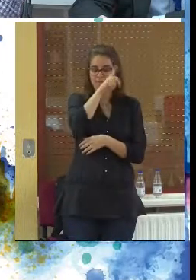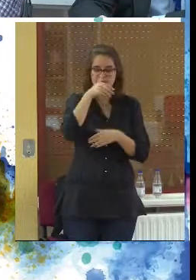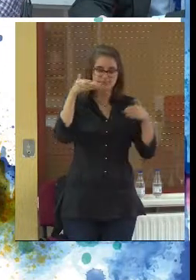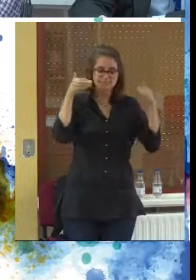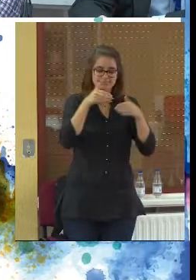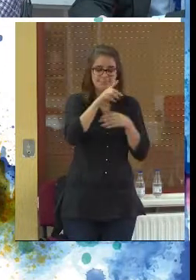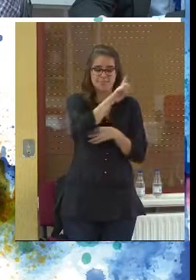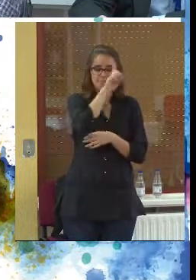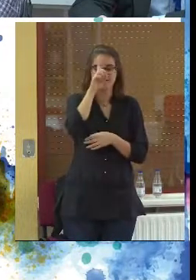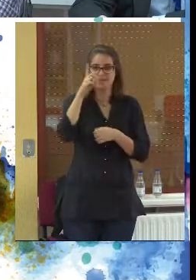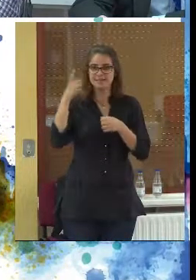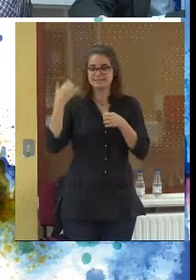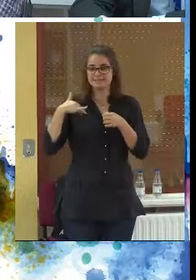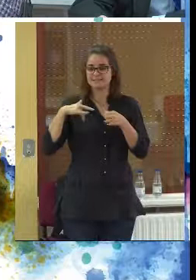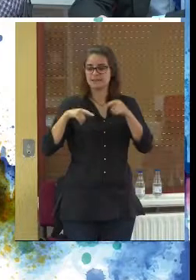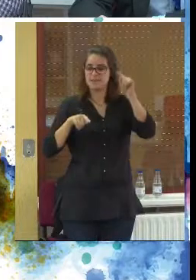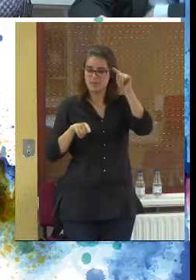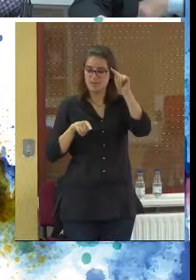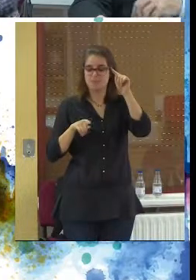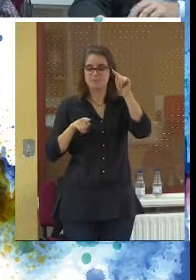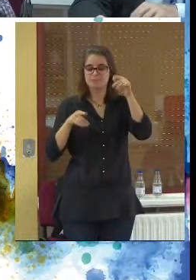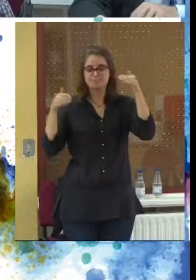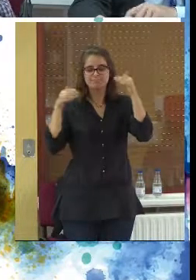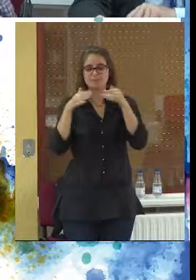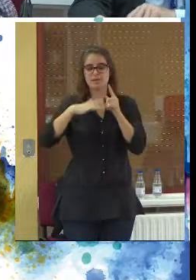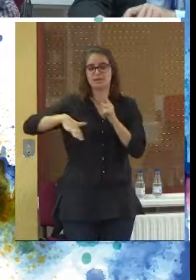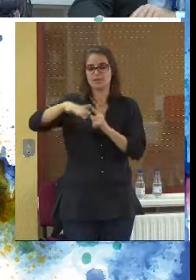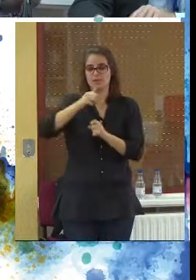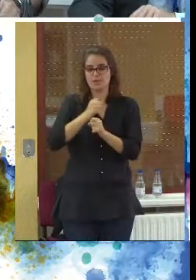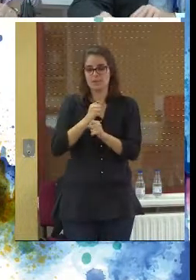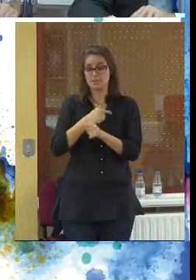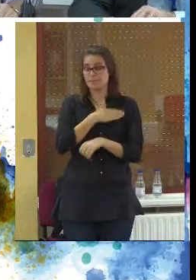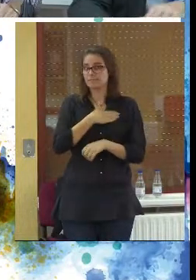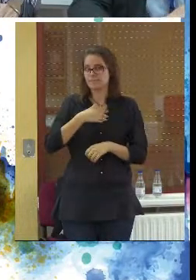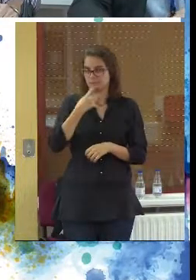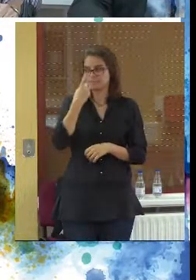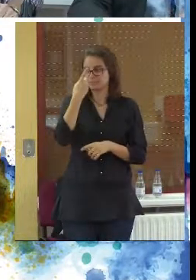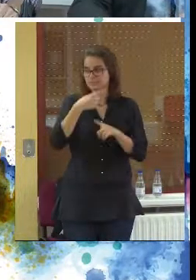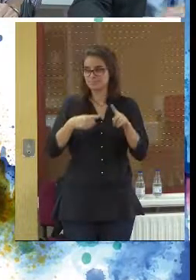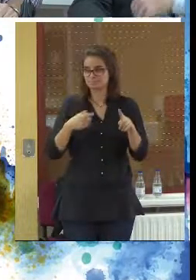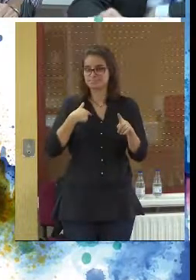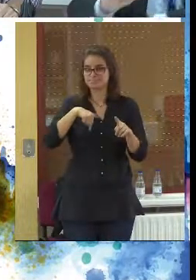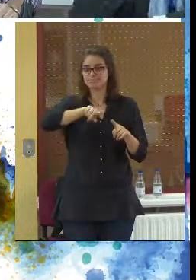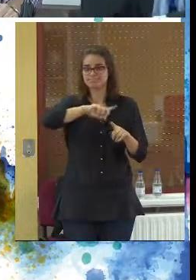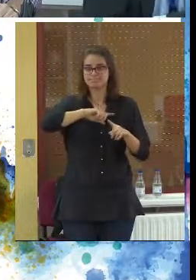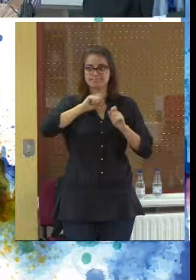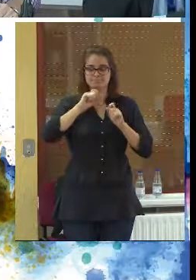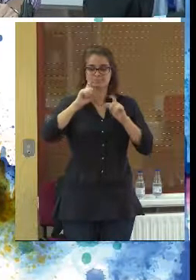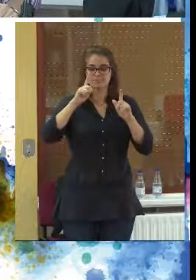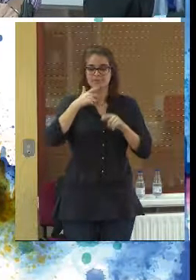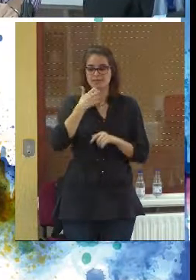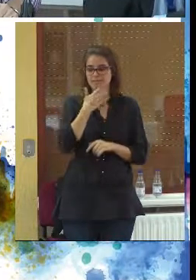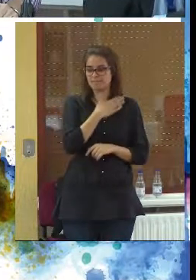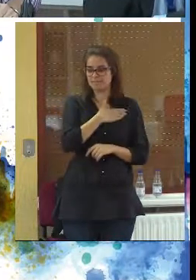was also very centered in Madrid and Seville as well. And we realized that to